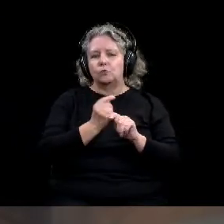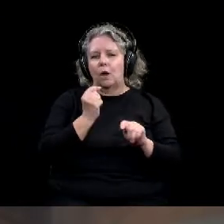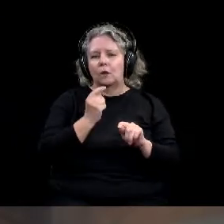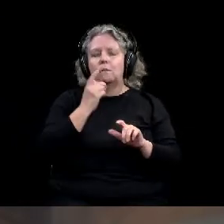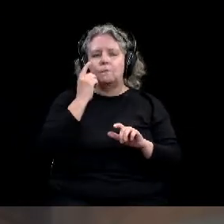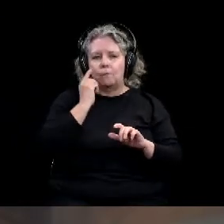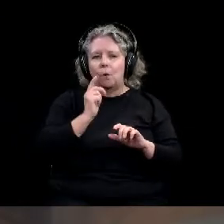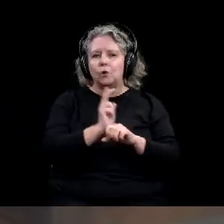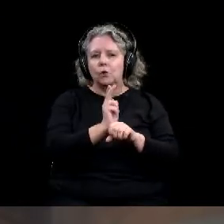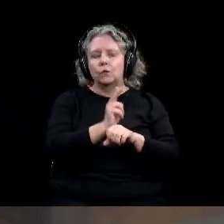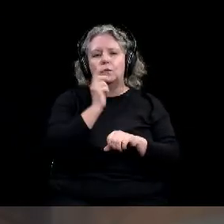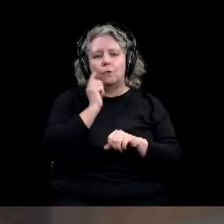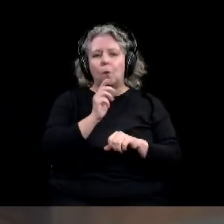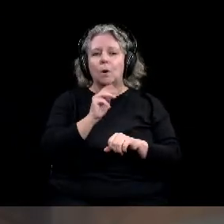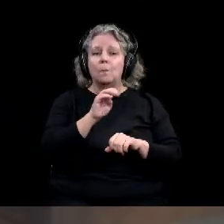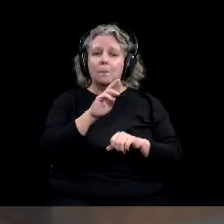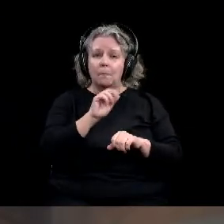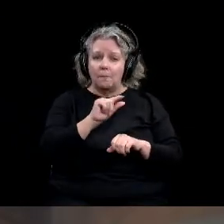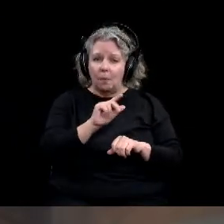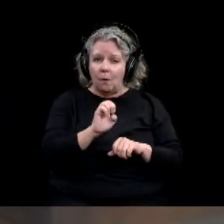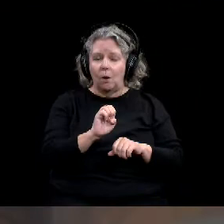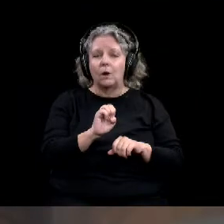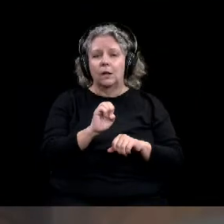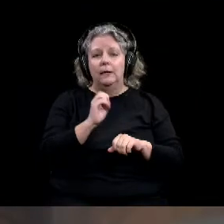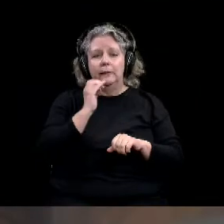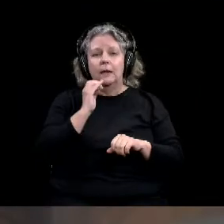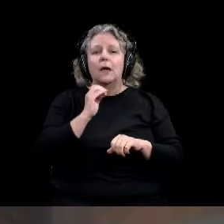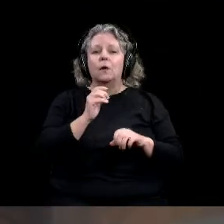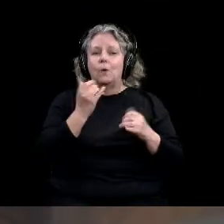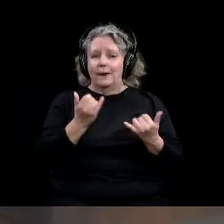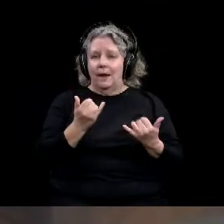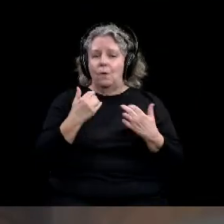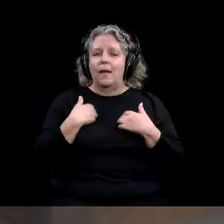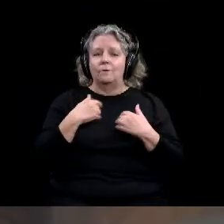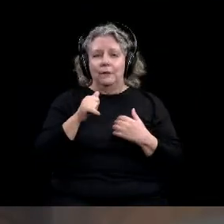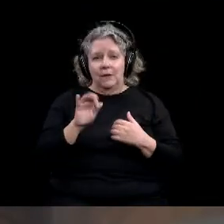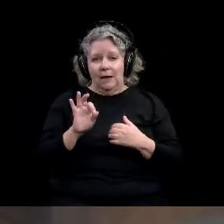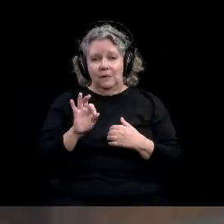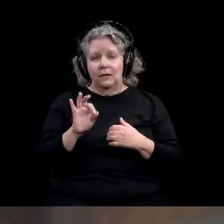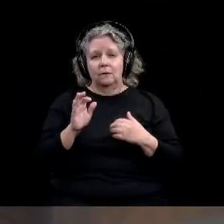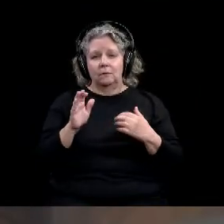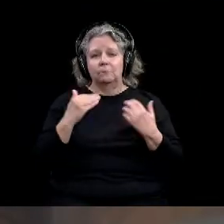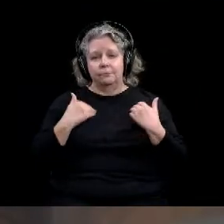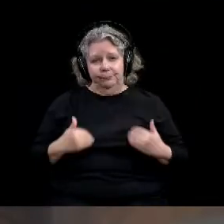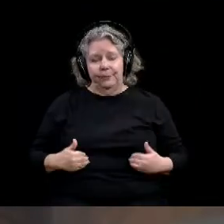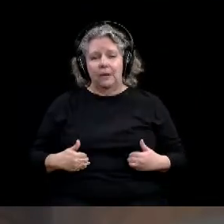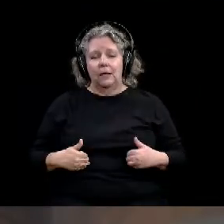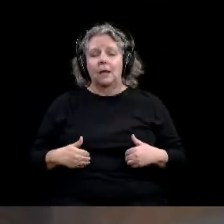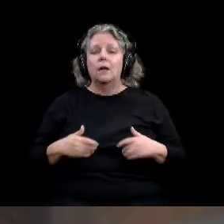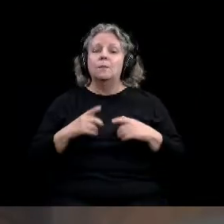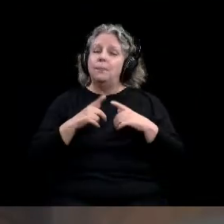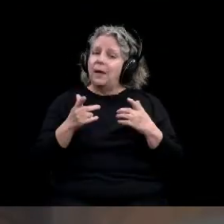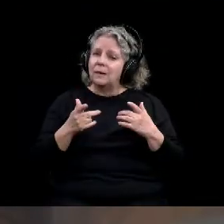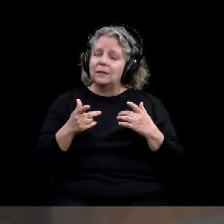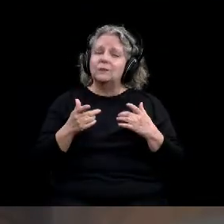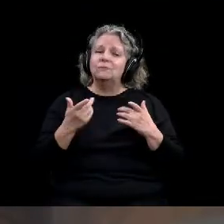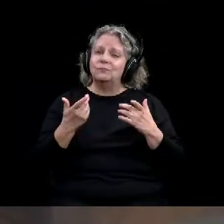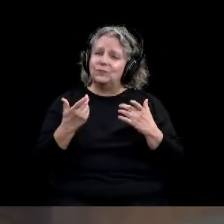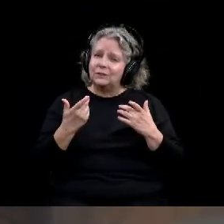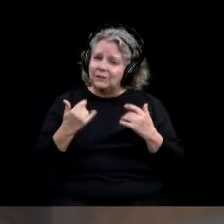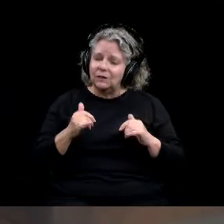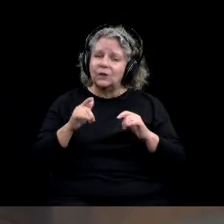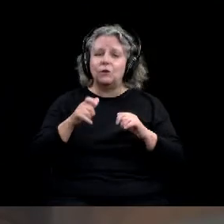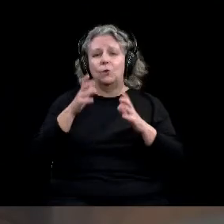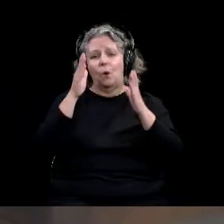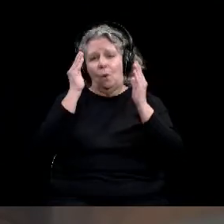of that, this is still a time for hope. People in McLennan County are getting vaccinated, and we celebrate that. As a reminder, there are